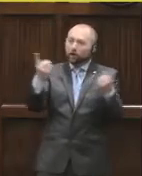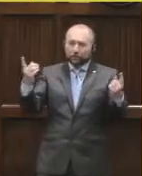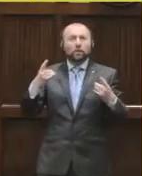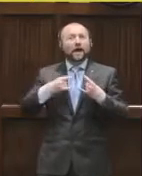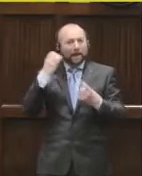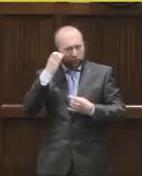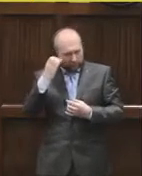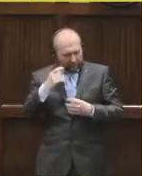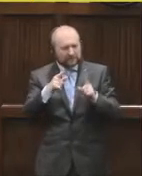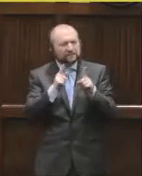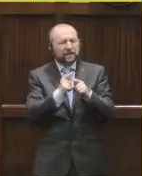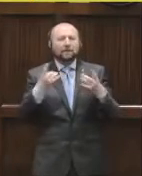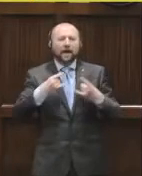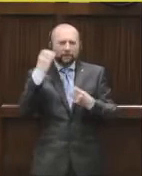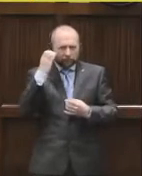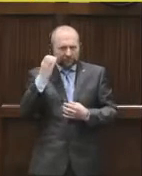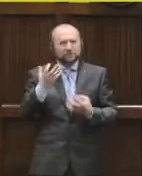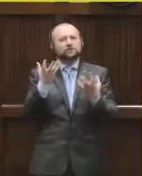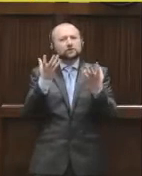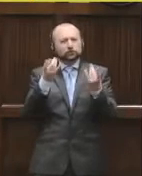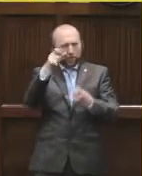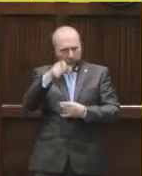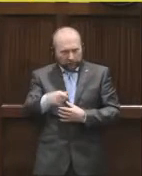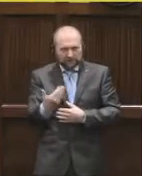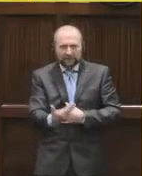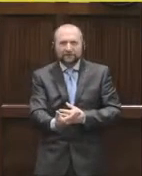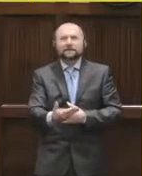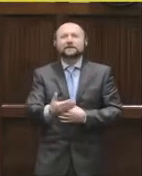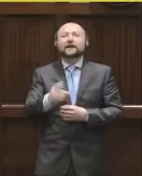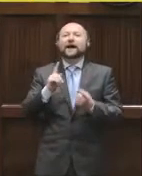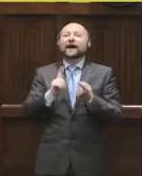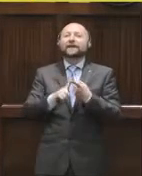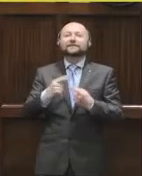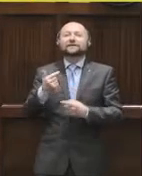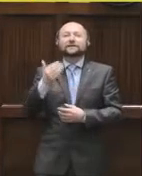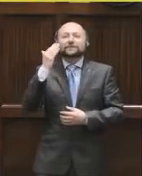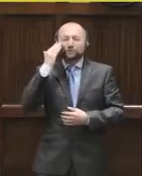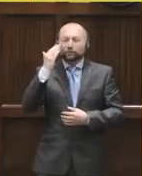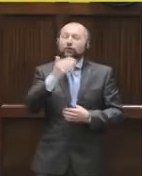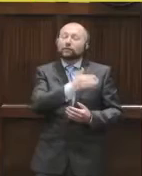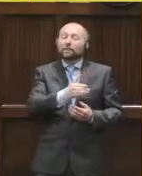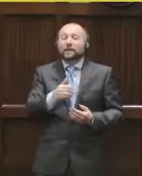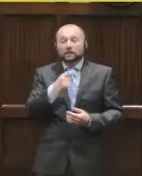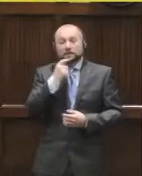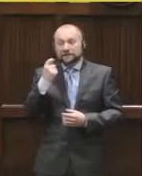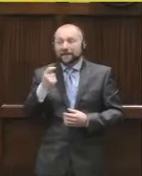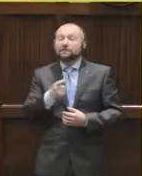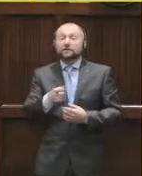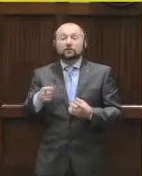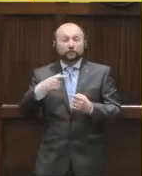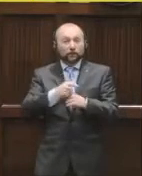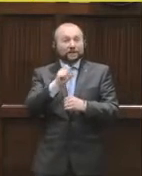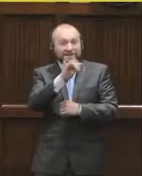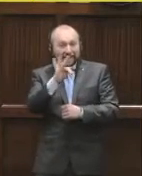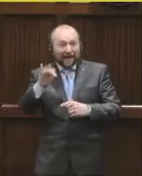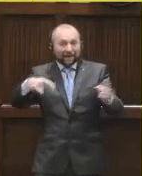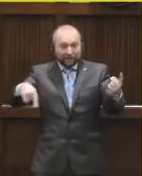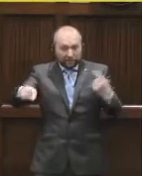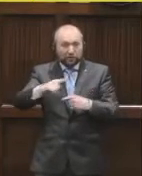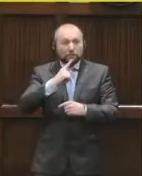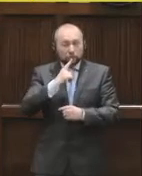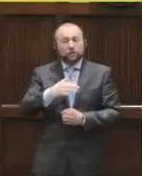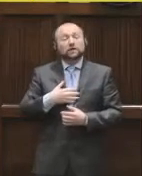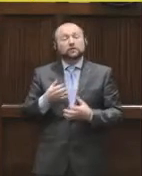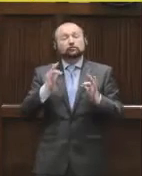Cora, and all my colleagues and the staff especially as well. And as I said, I'm delighted to be able, on behalf of the Rural